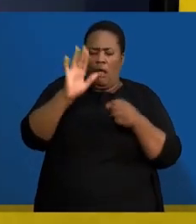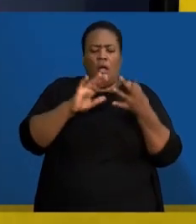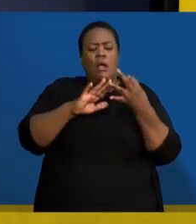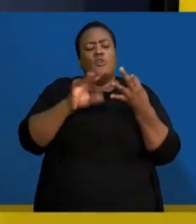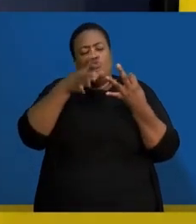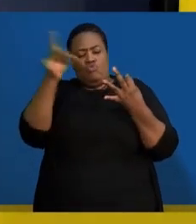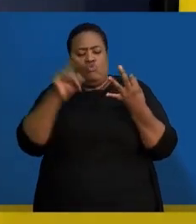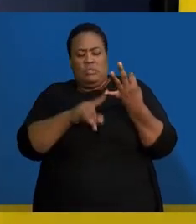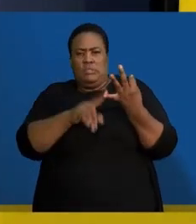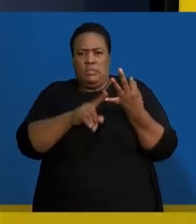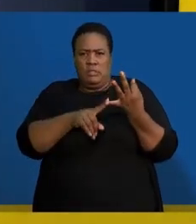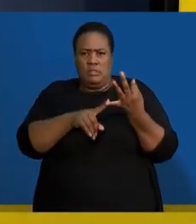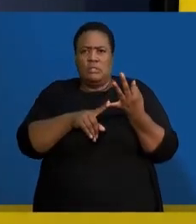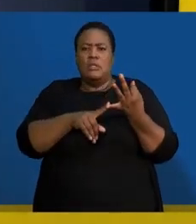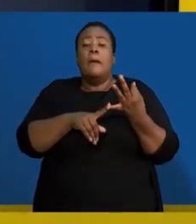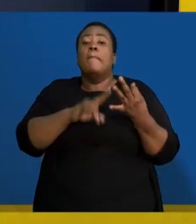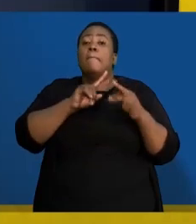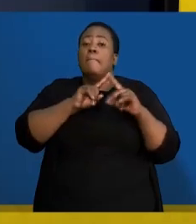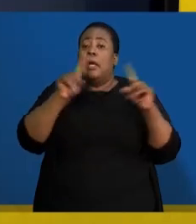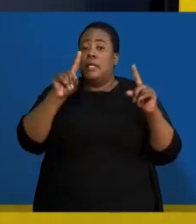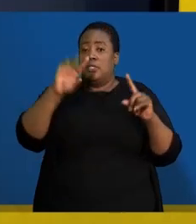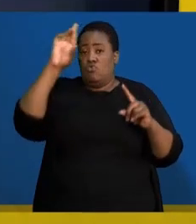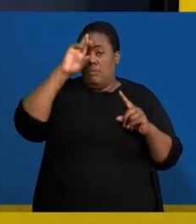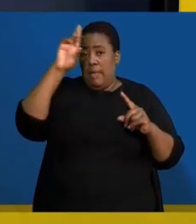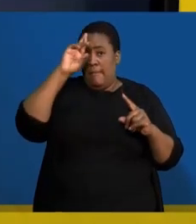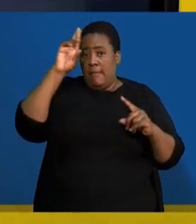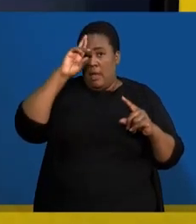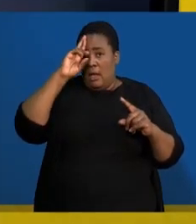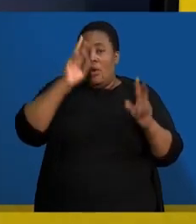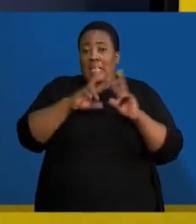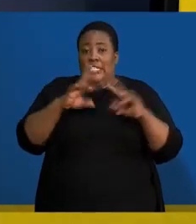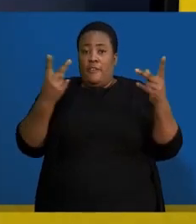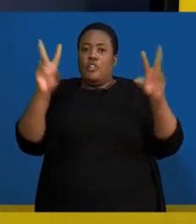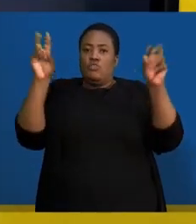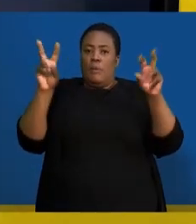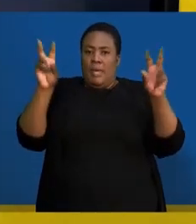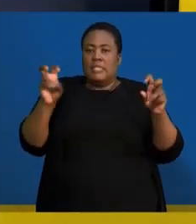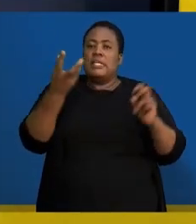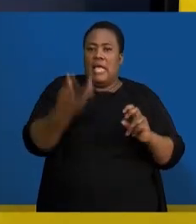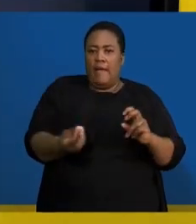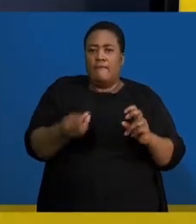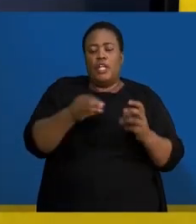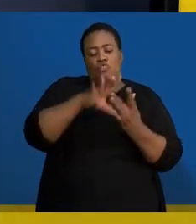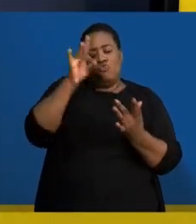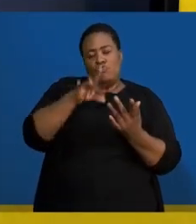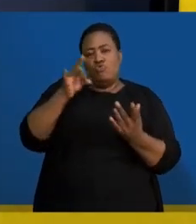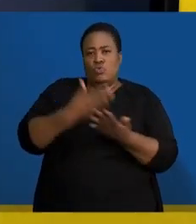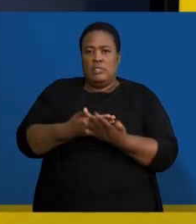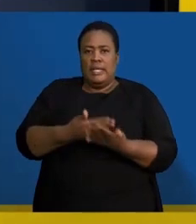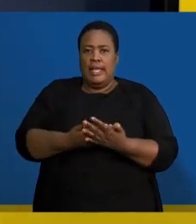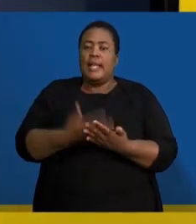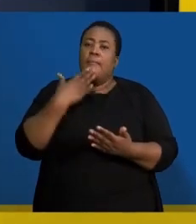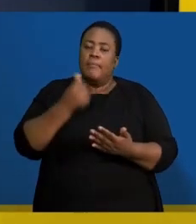whatever choice you make, remember that there are different topics that you can choose from. Please make sure that you